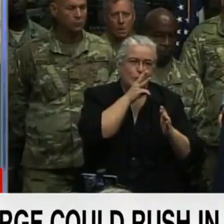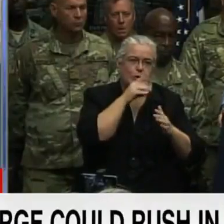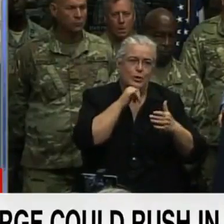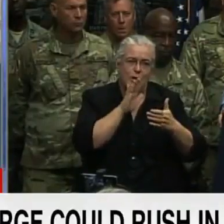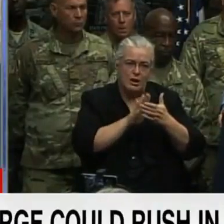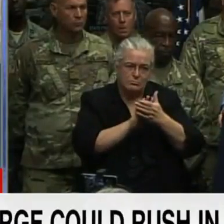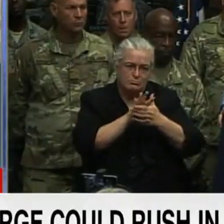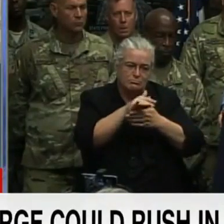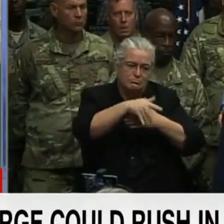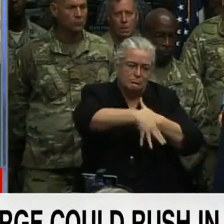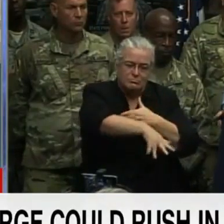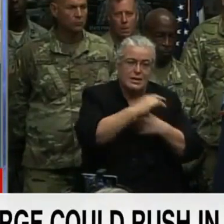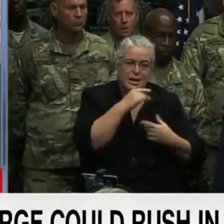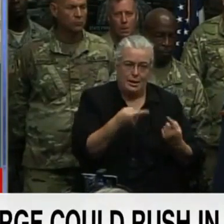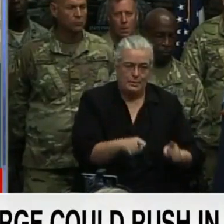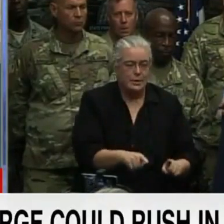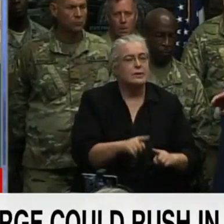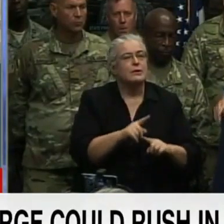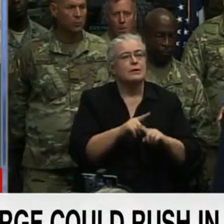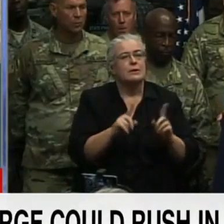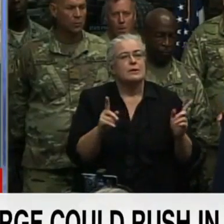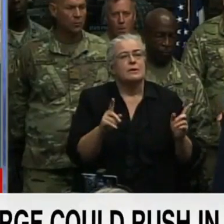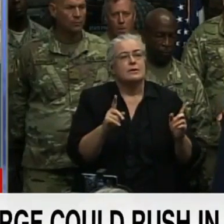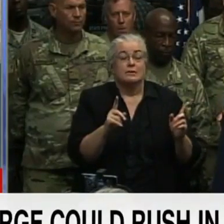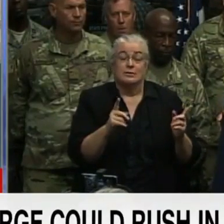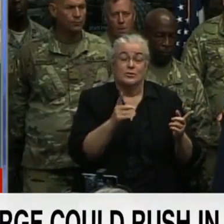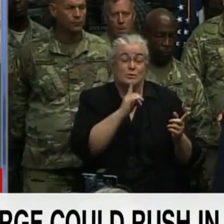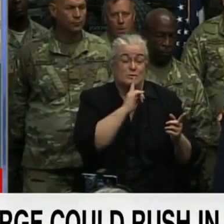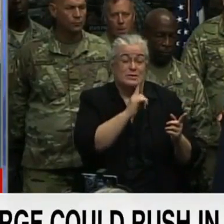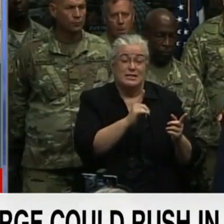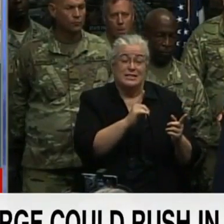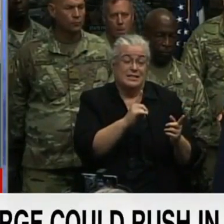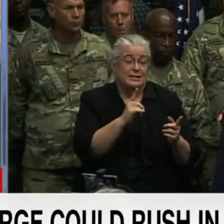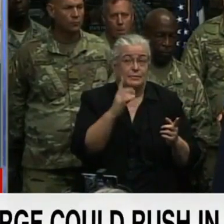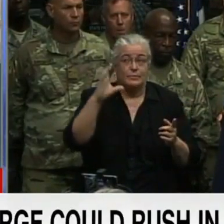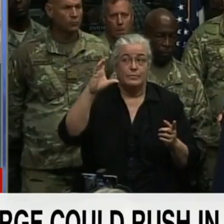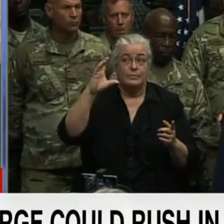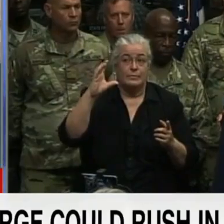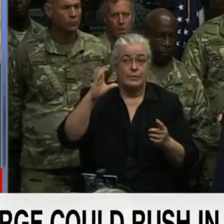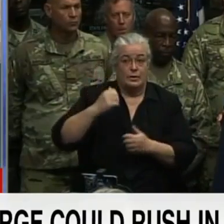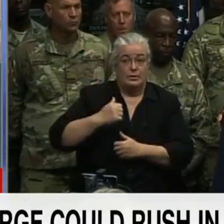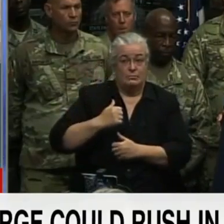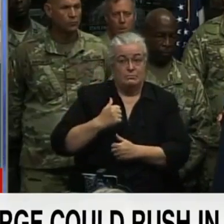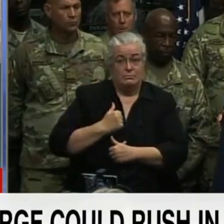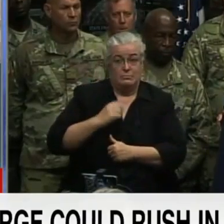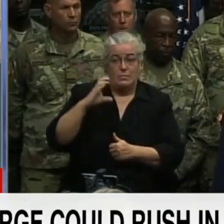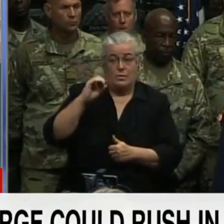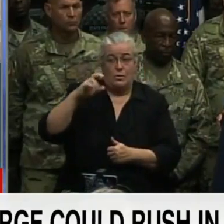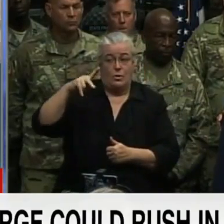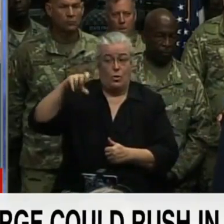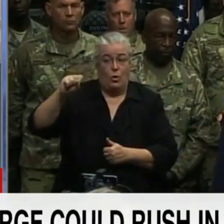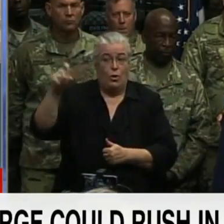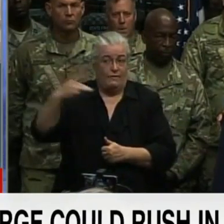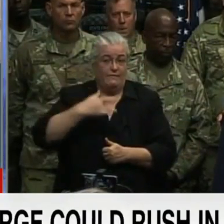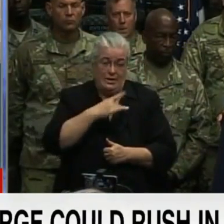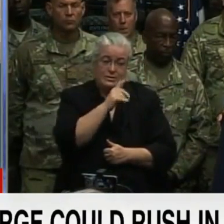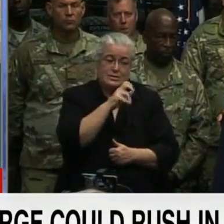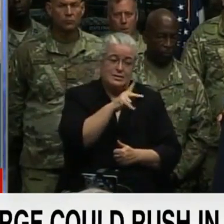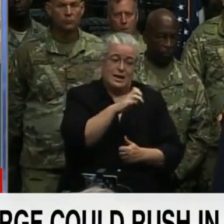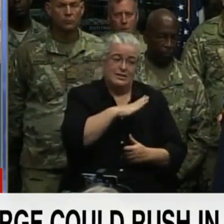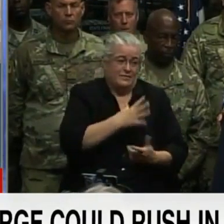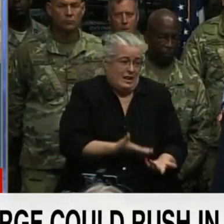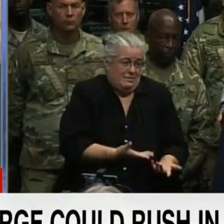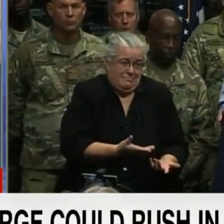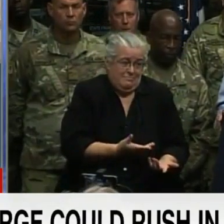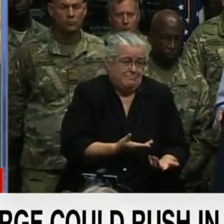over. But we've, all along the Corps has told us that they don't believe the dike will be impacted. Governor, I know you